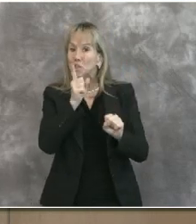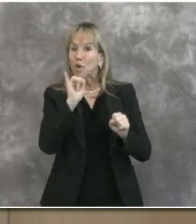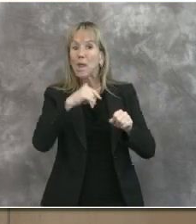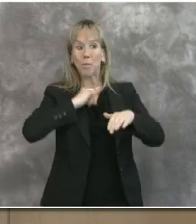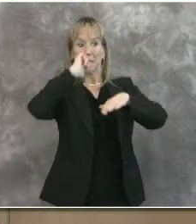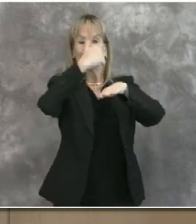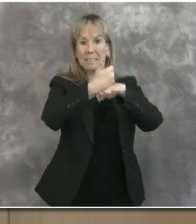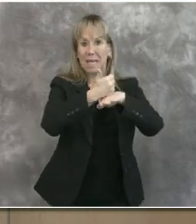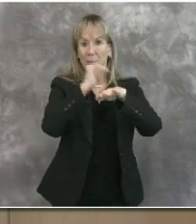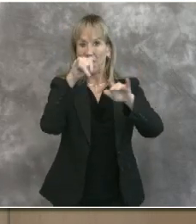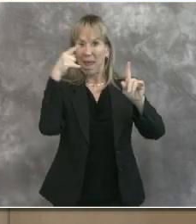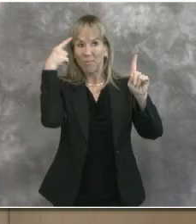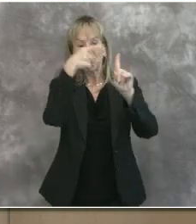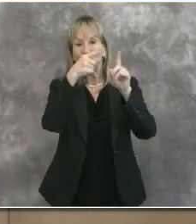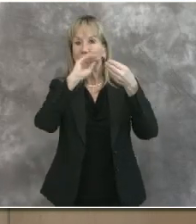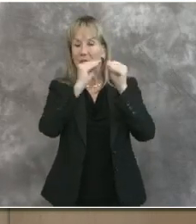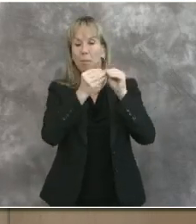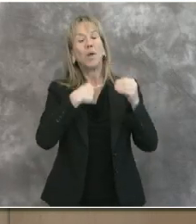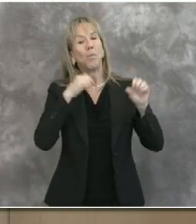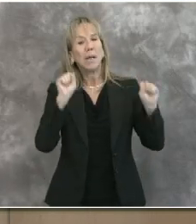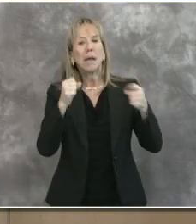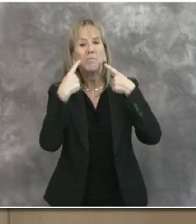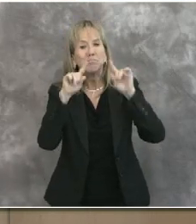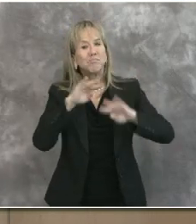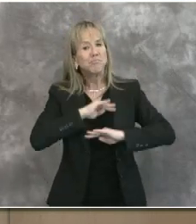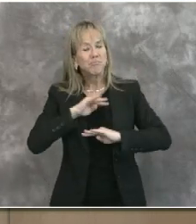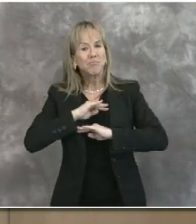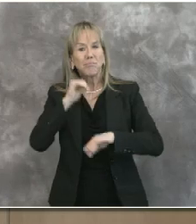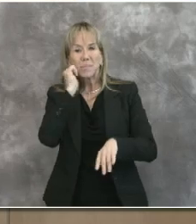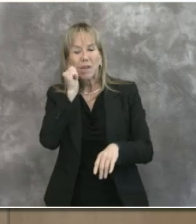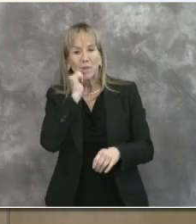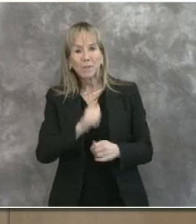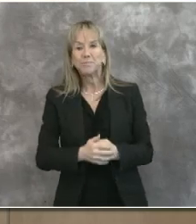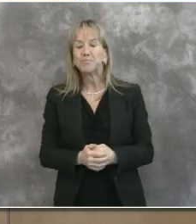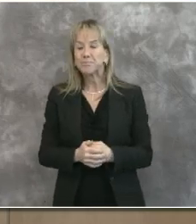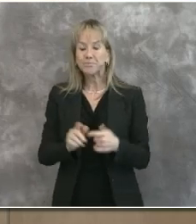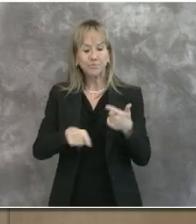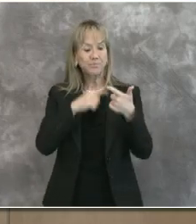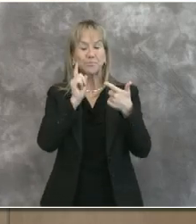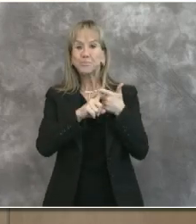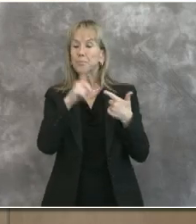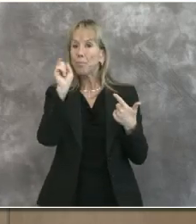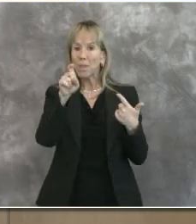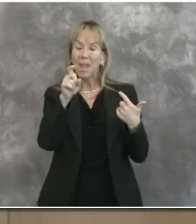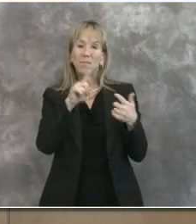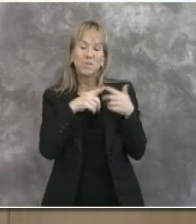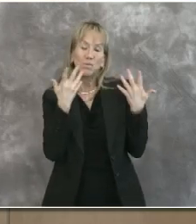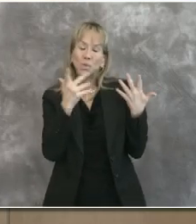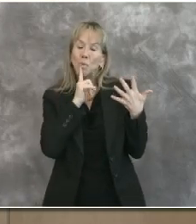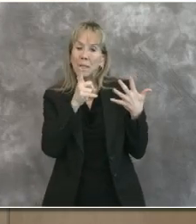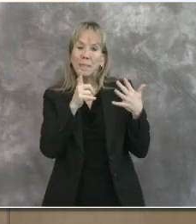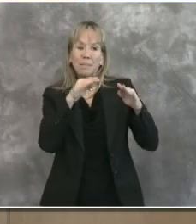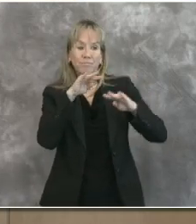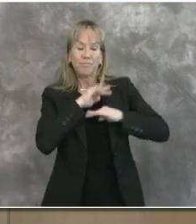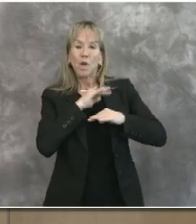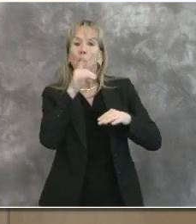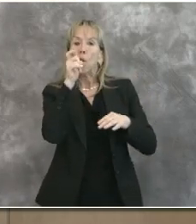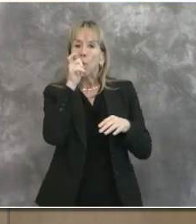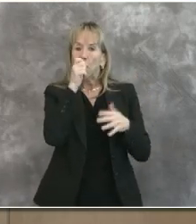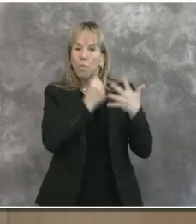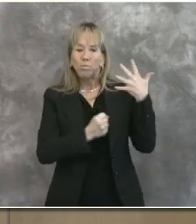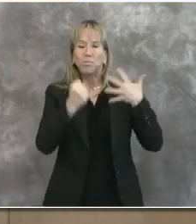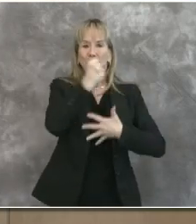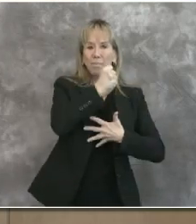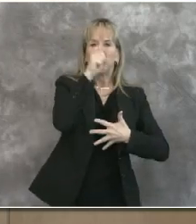each and every single day. We also have to identify the proper protocols for who should be tested in what order to meet that daily